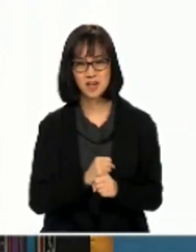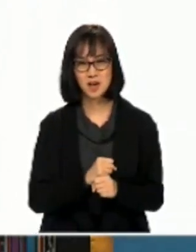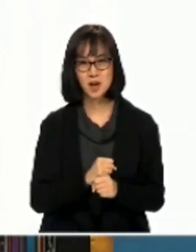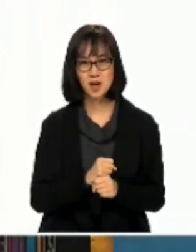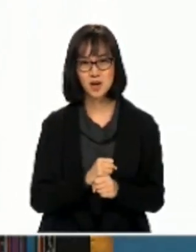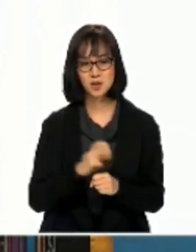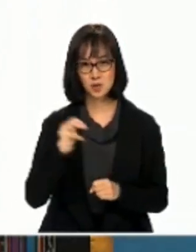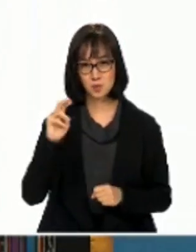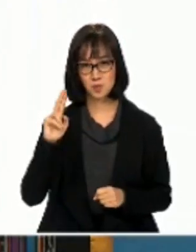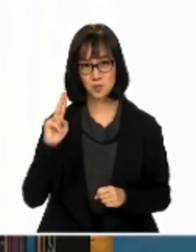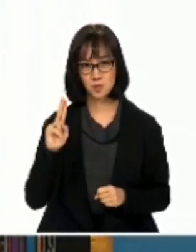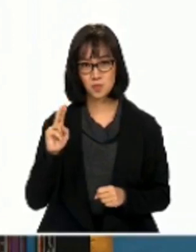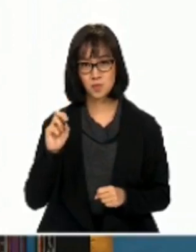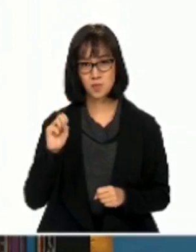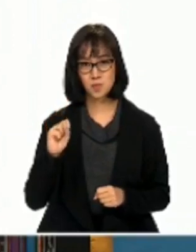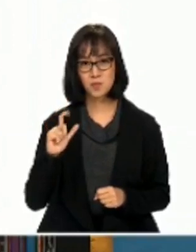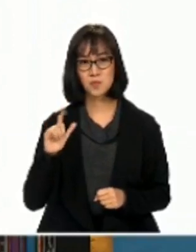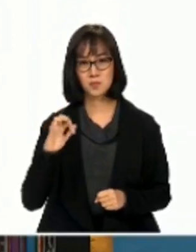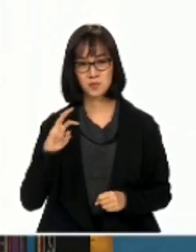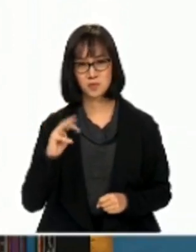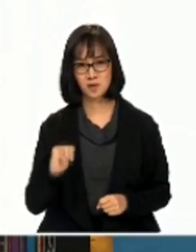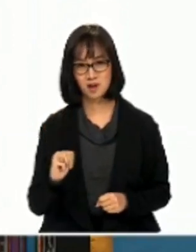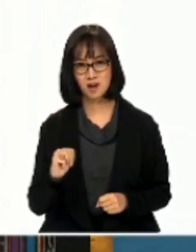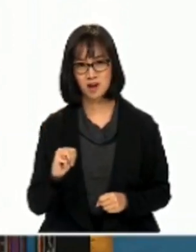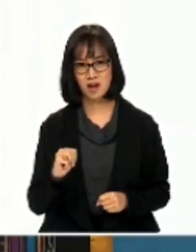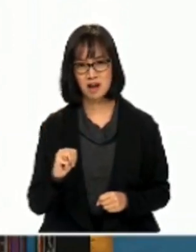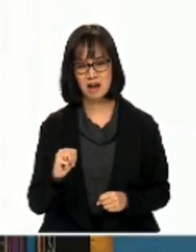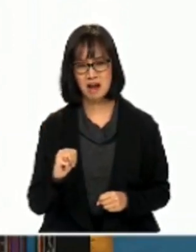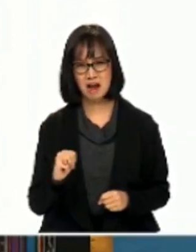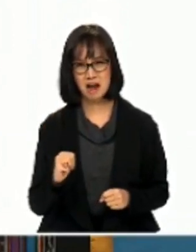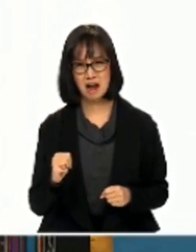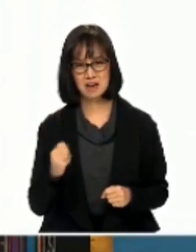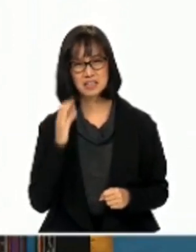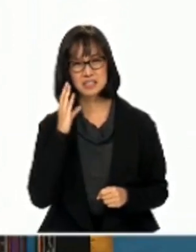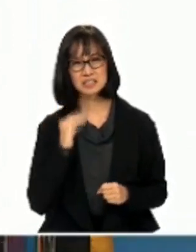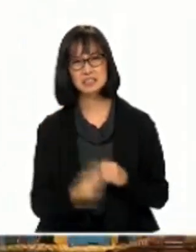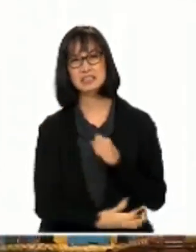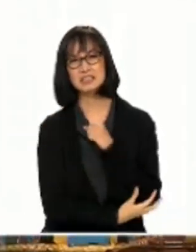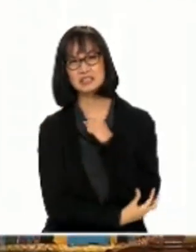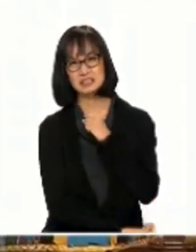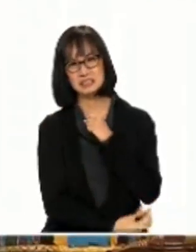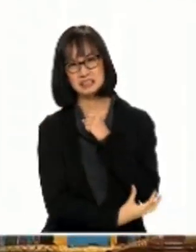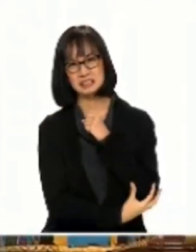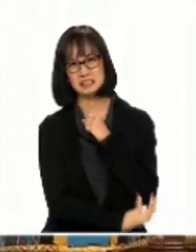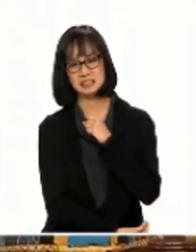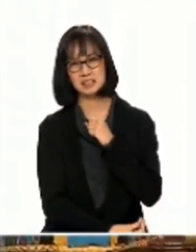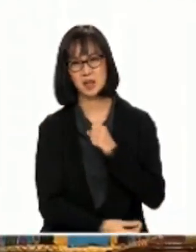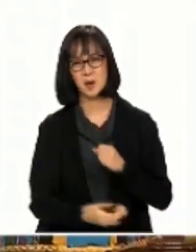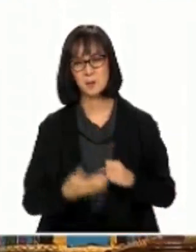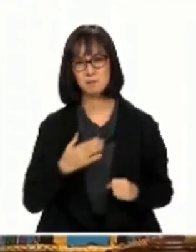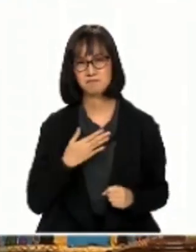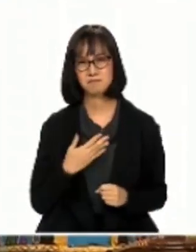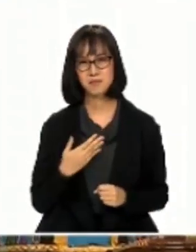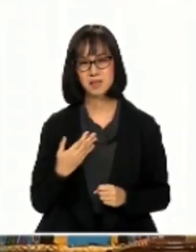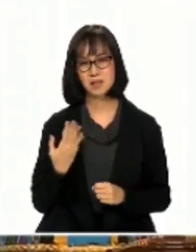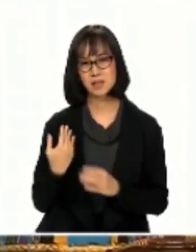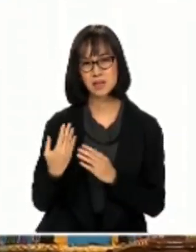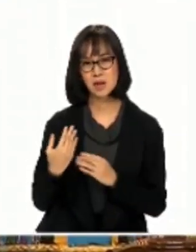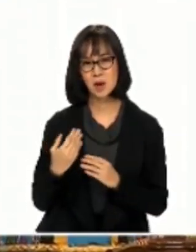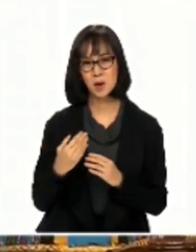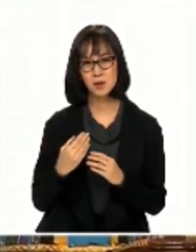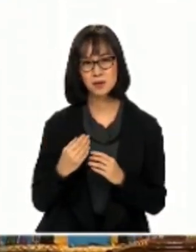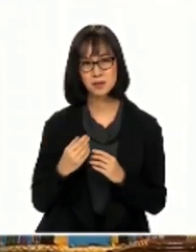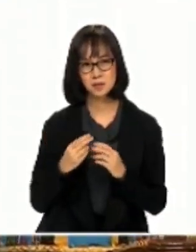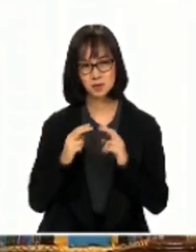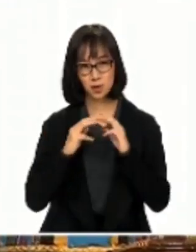brothers in the arm have been mired in poverty. My late Muslim brother, Minda Chair